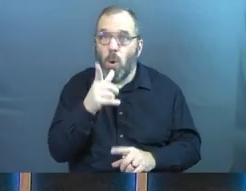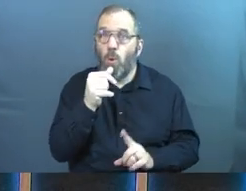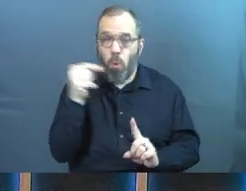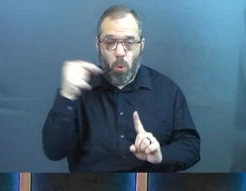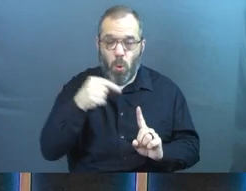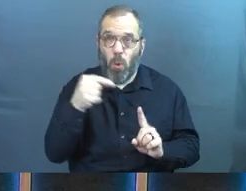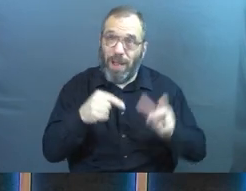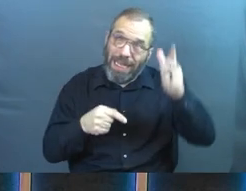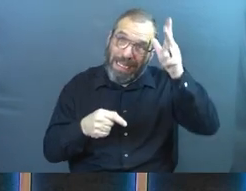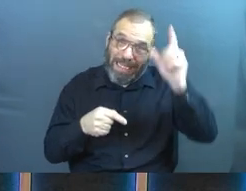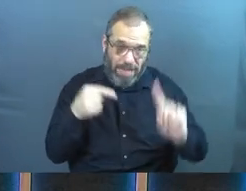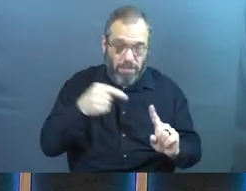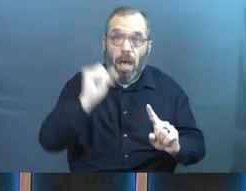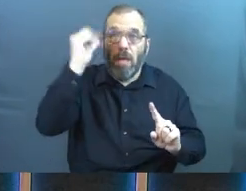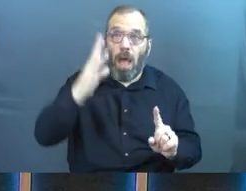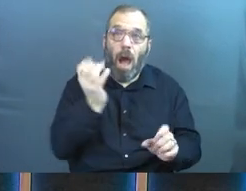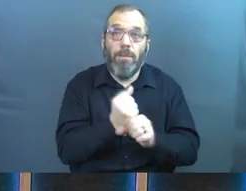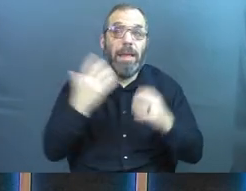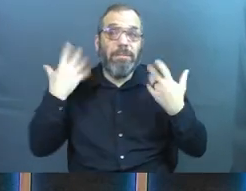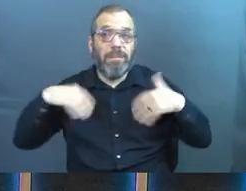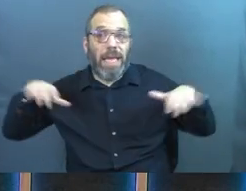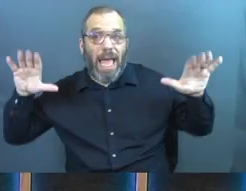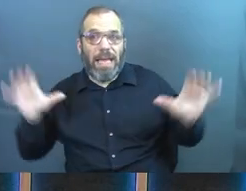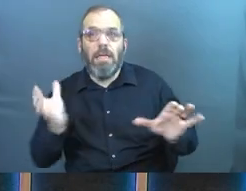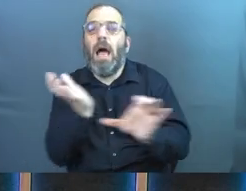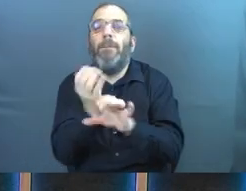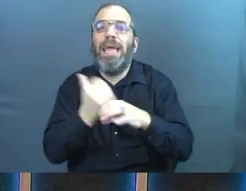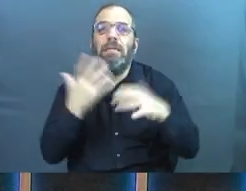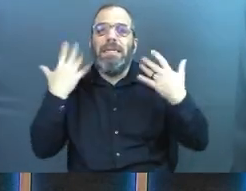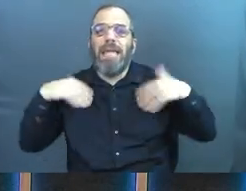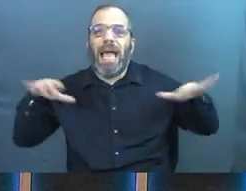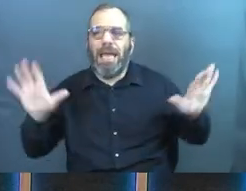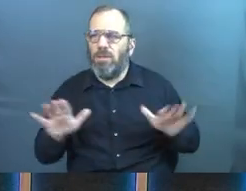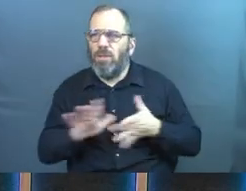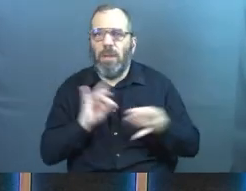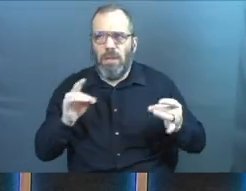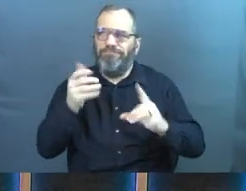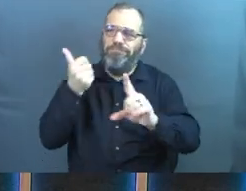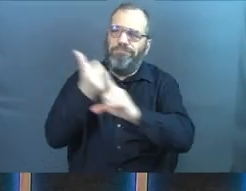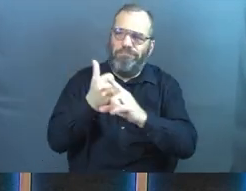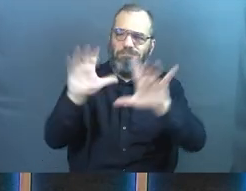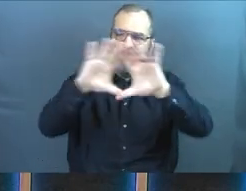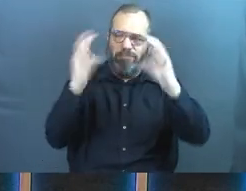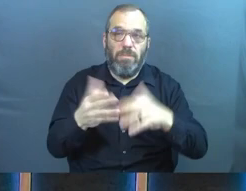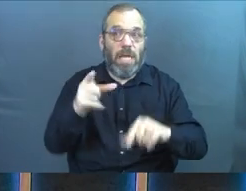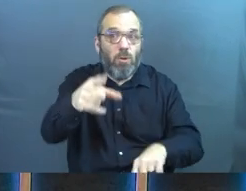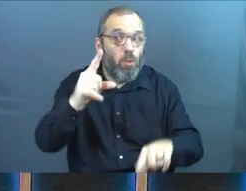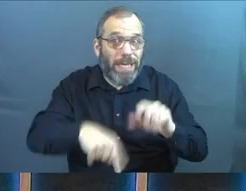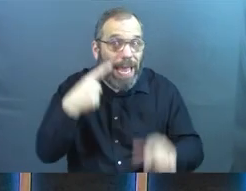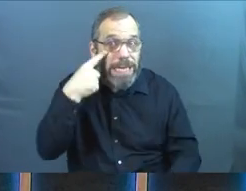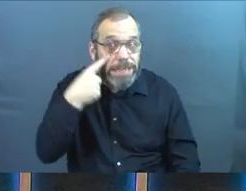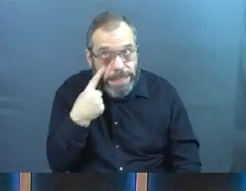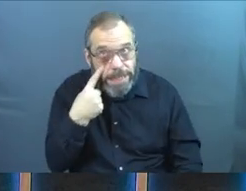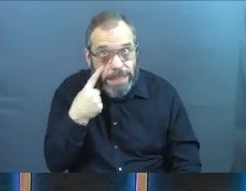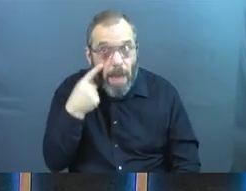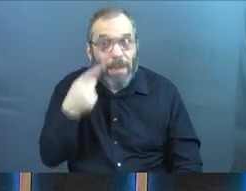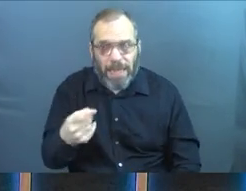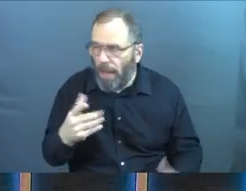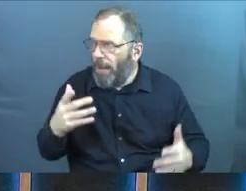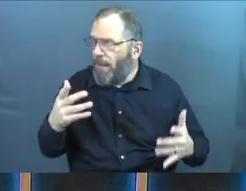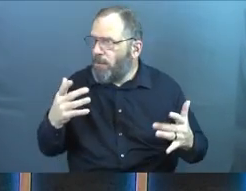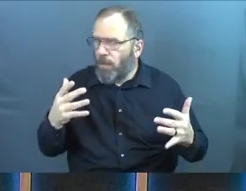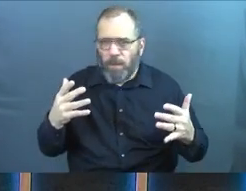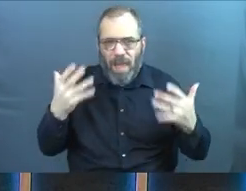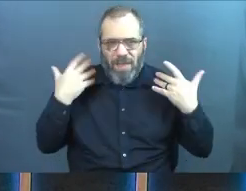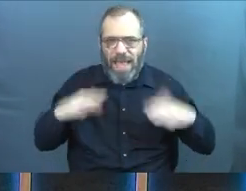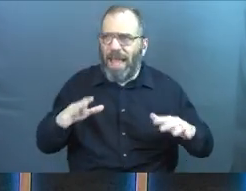is. God created angels. Spirit beings in their own dimension, and you can't see them, but they are there.